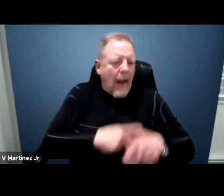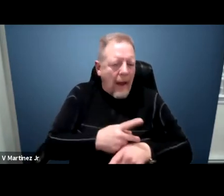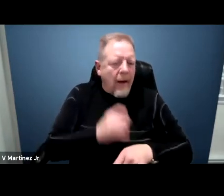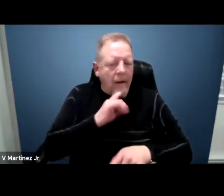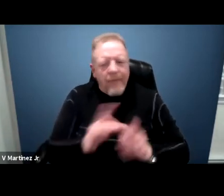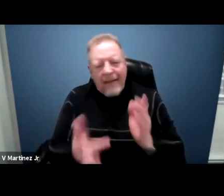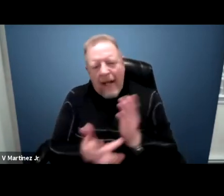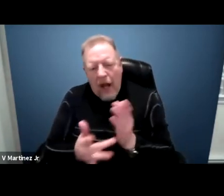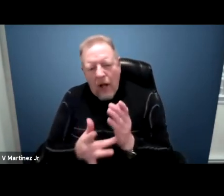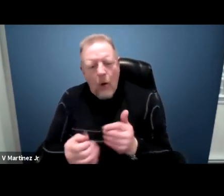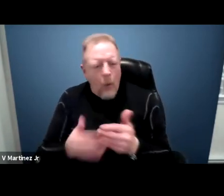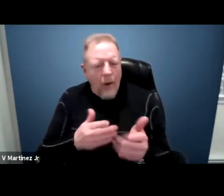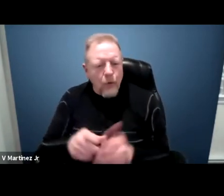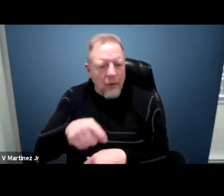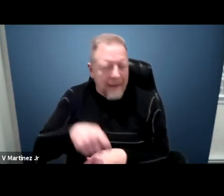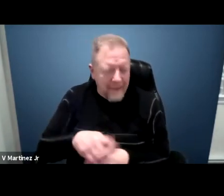So